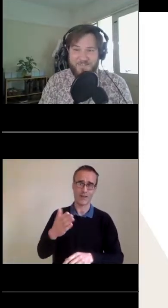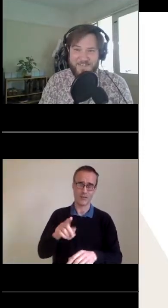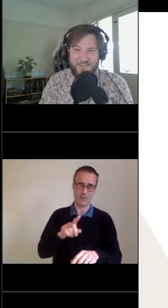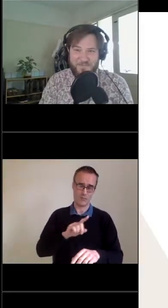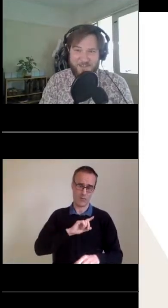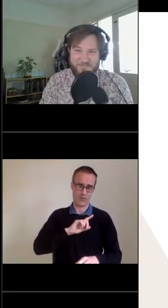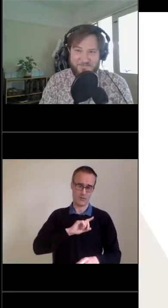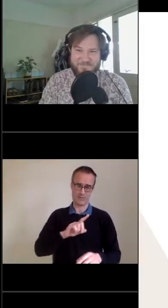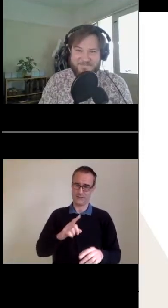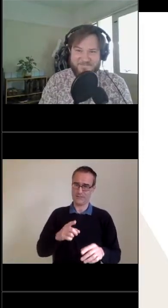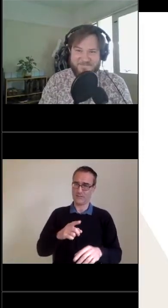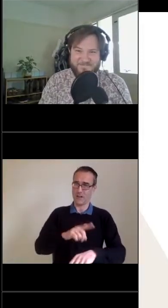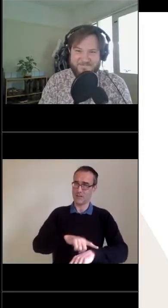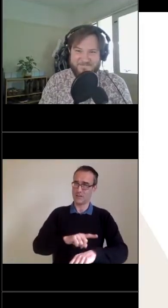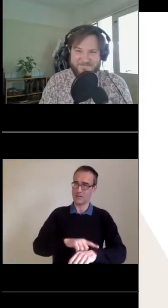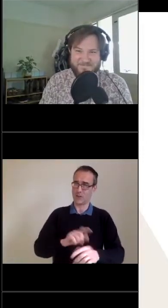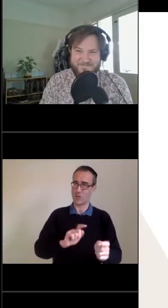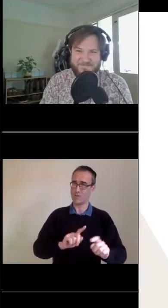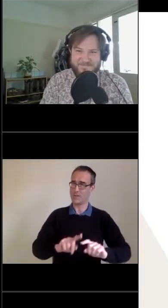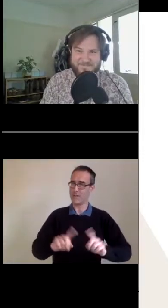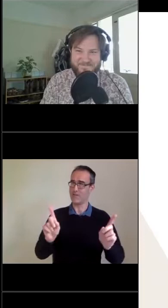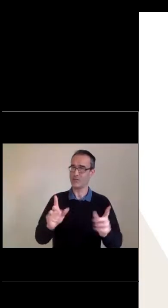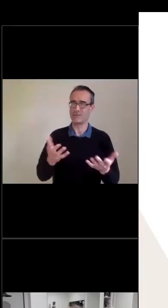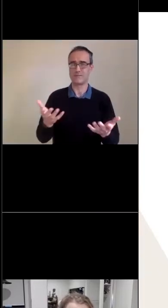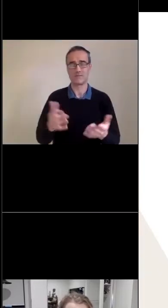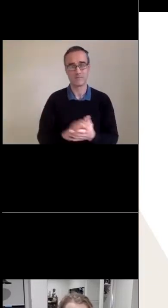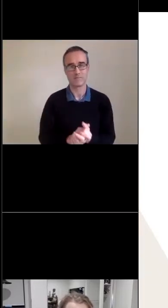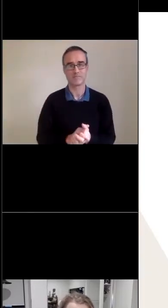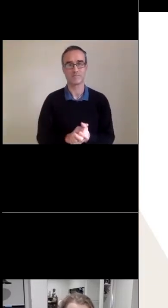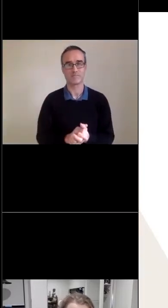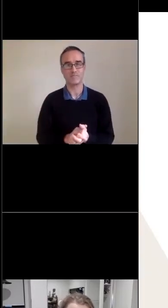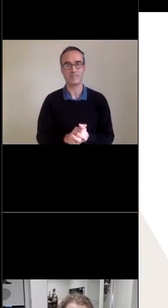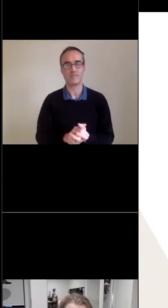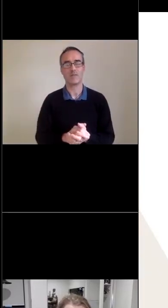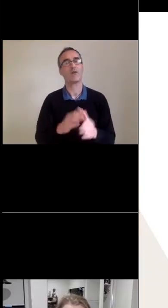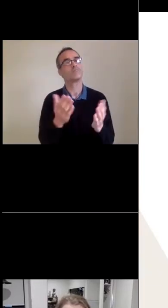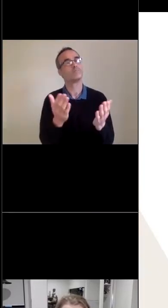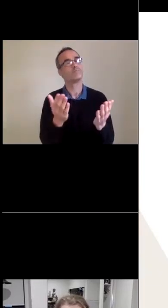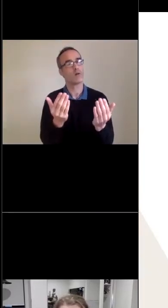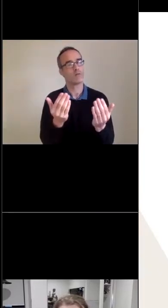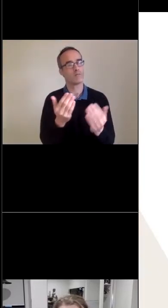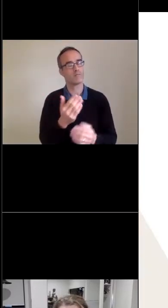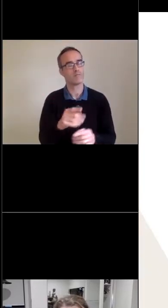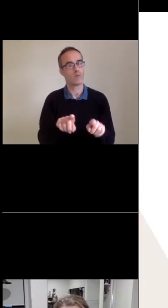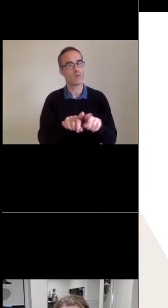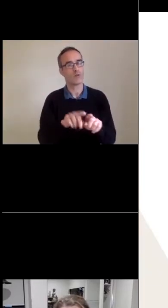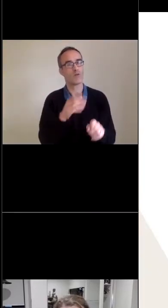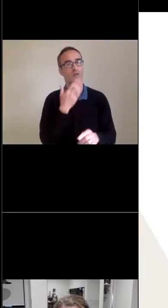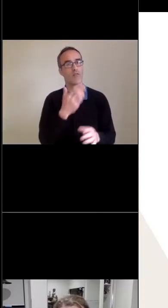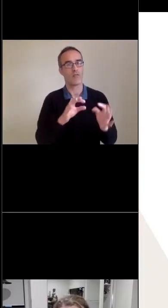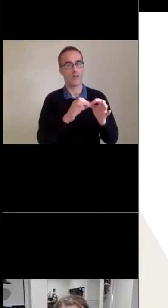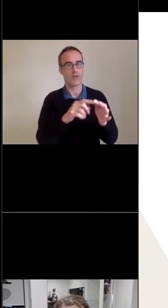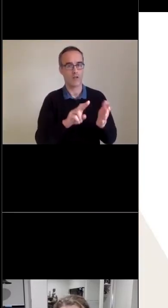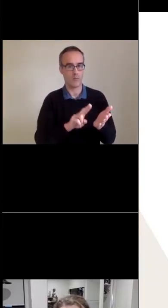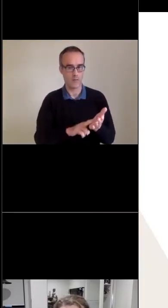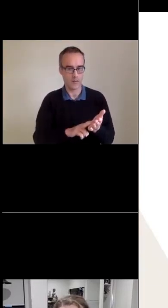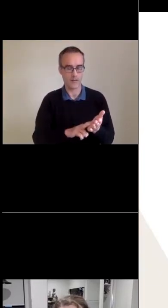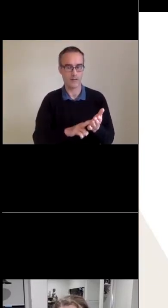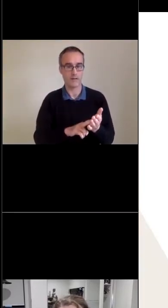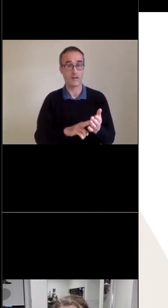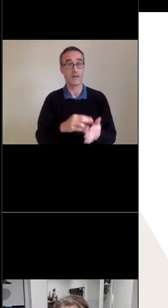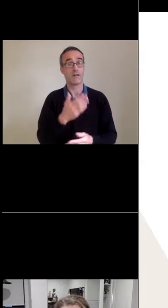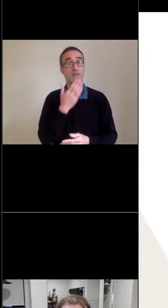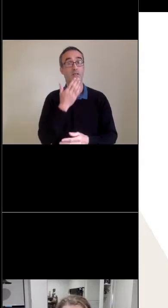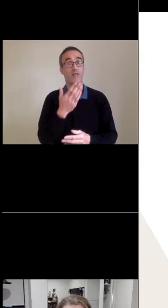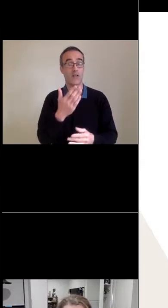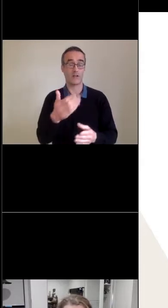and let you take it away. Thank you, Ben, and welcome everyone. Thank you so much for joining us today to celebrate